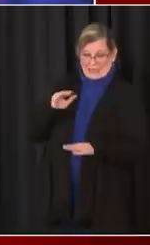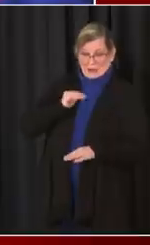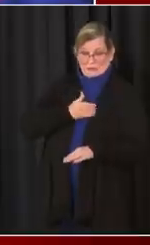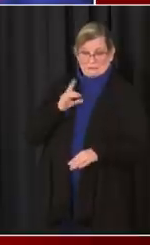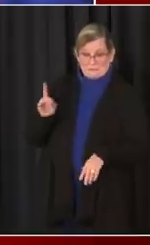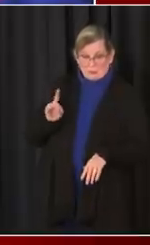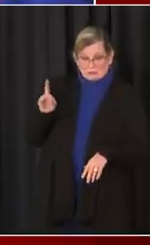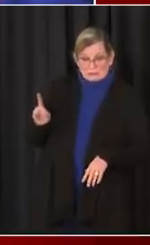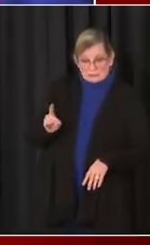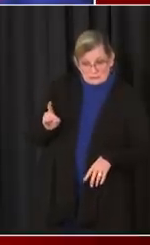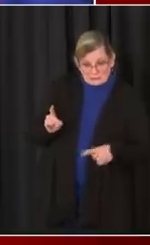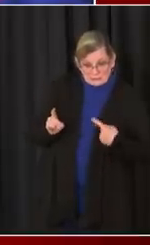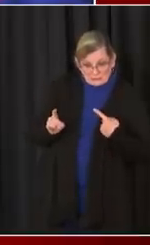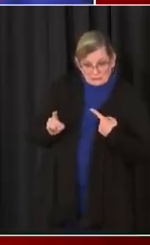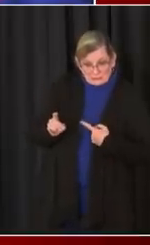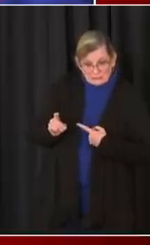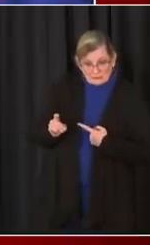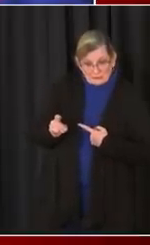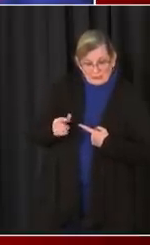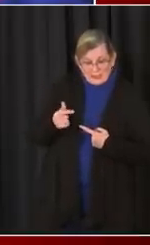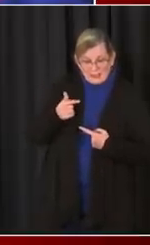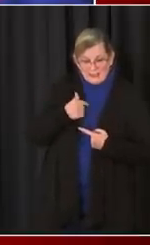I'm